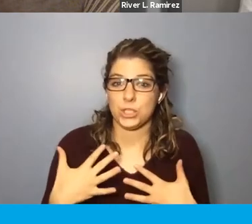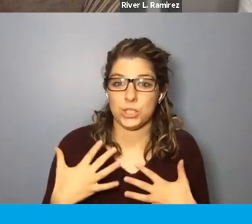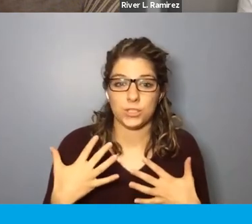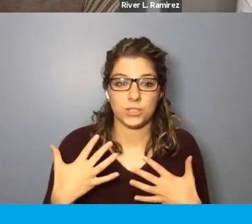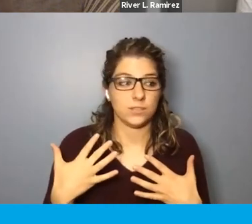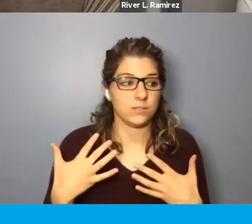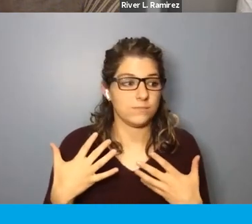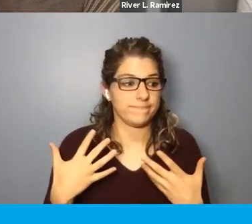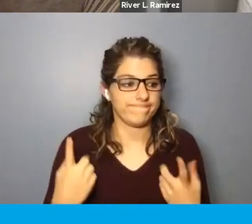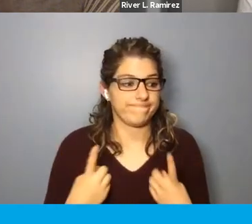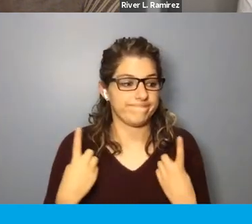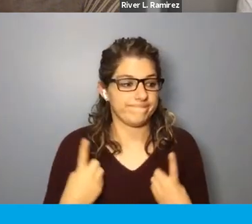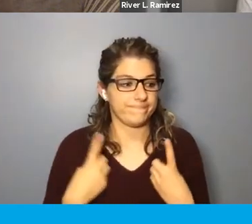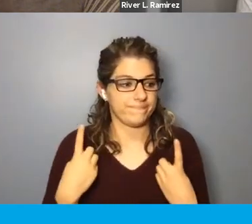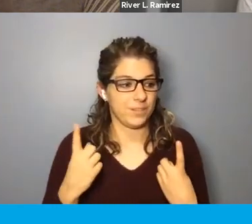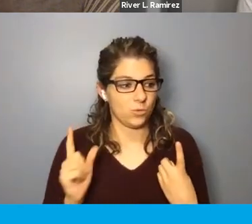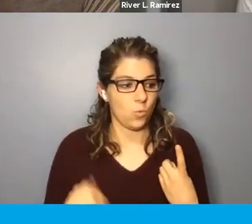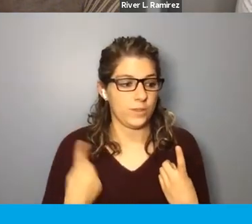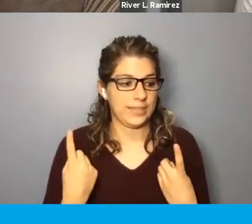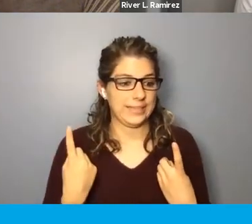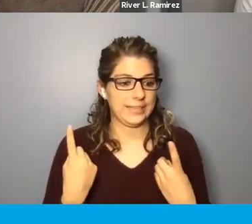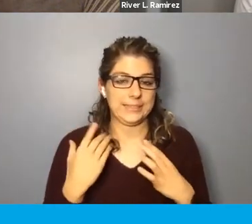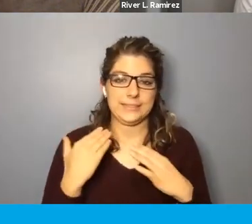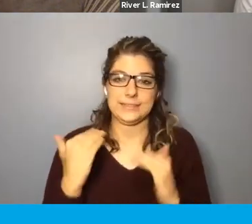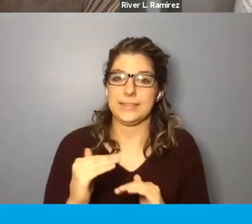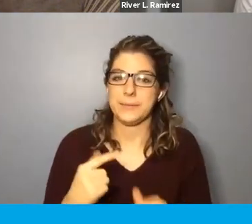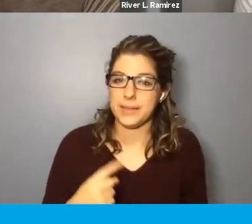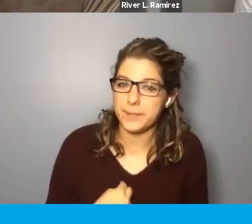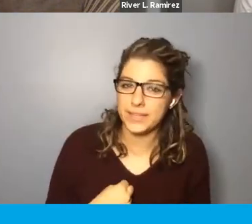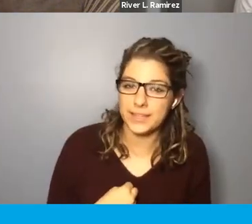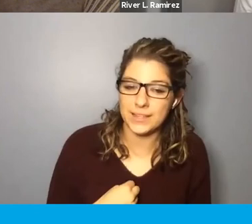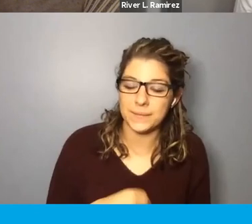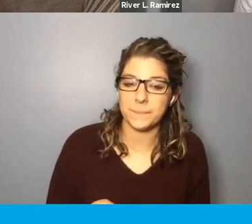fear is something that's only hindered me.